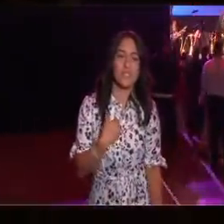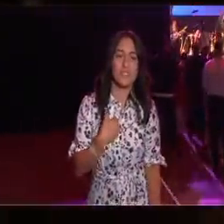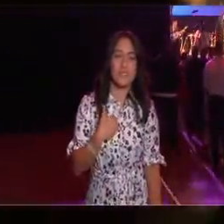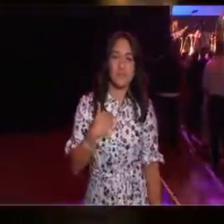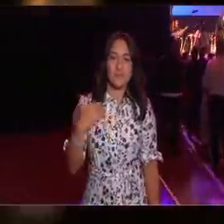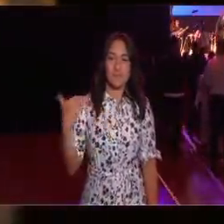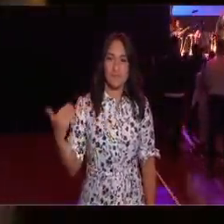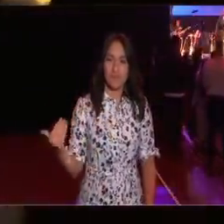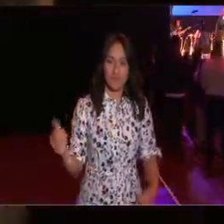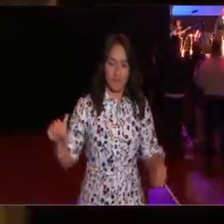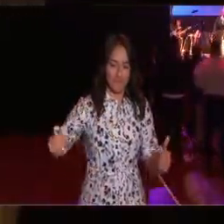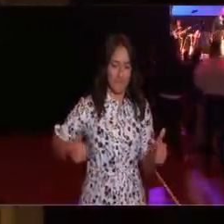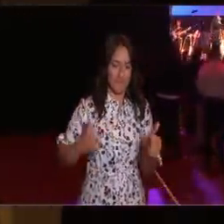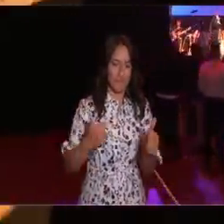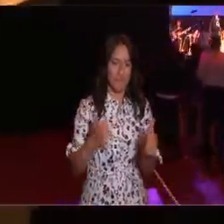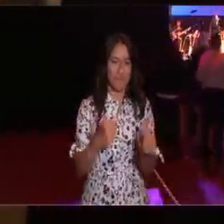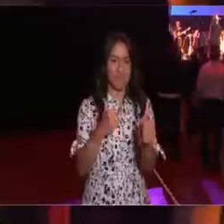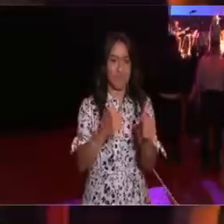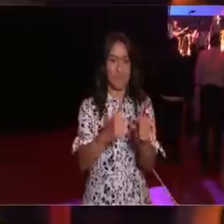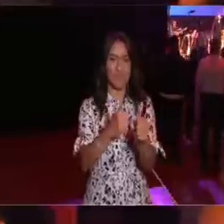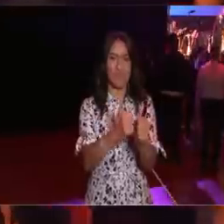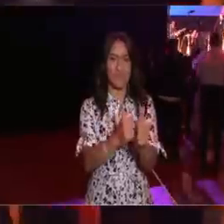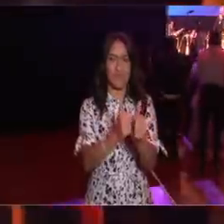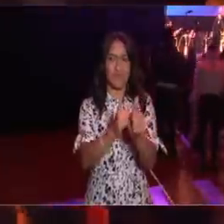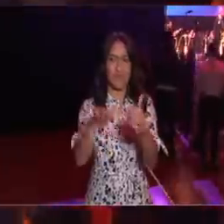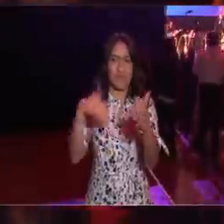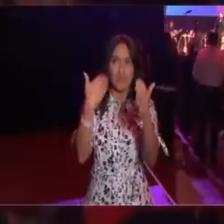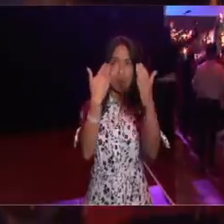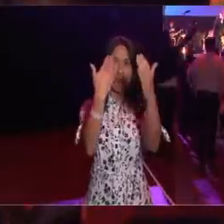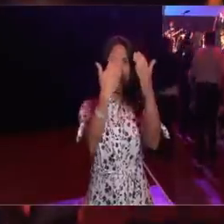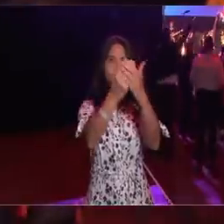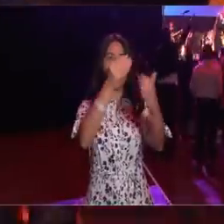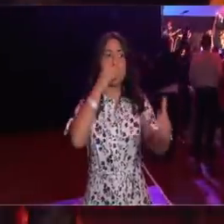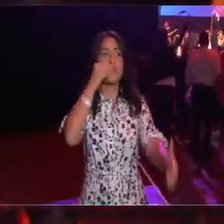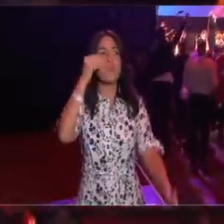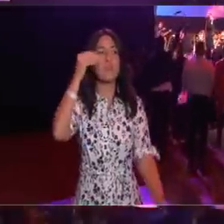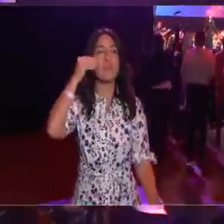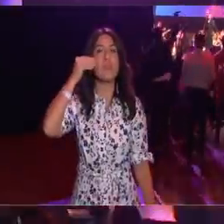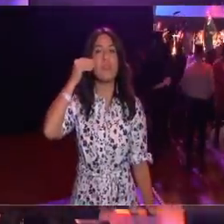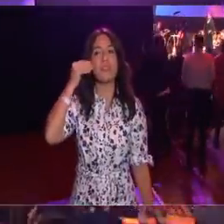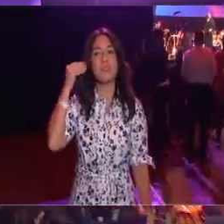wayward son has found his way back